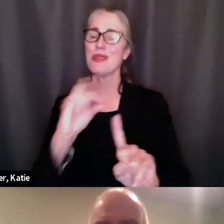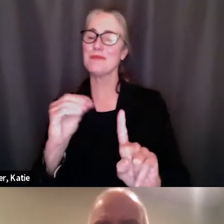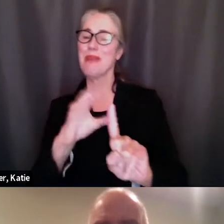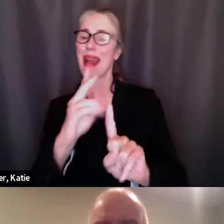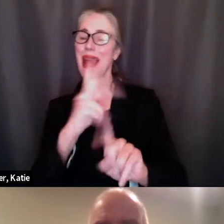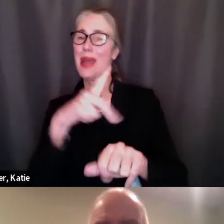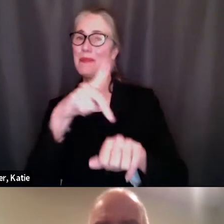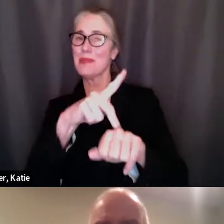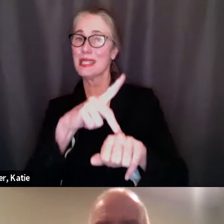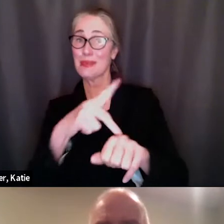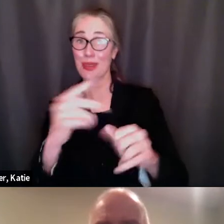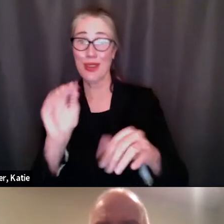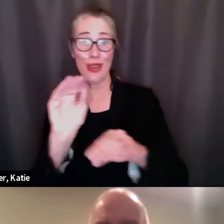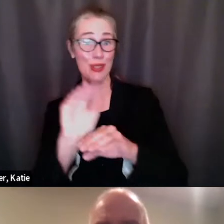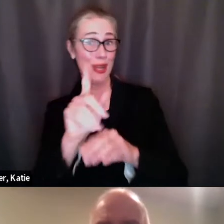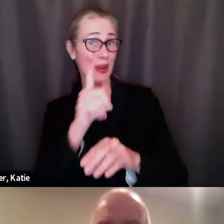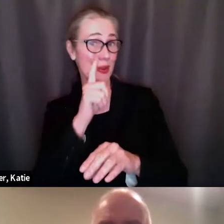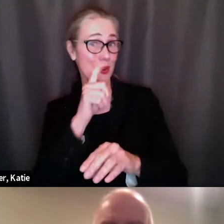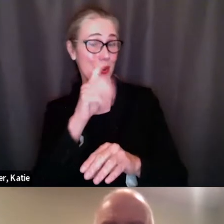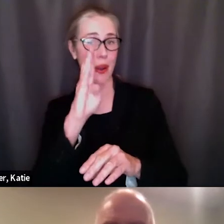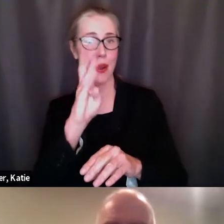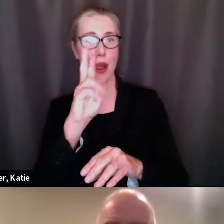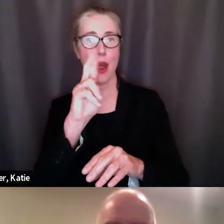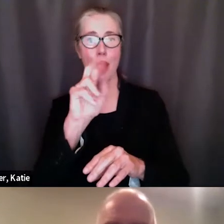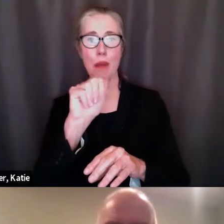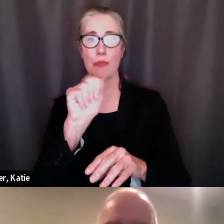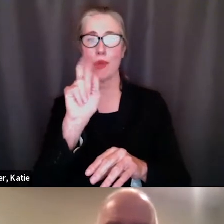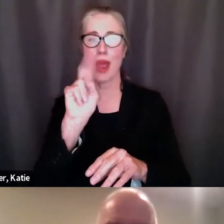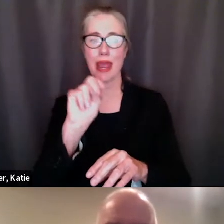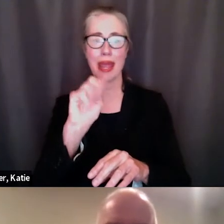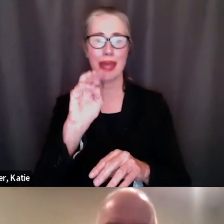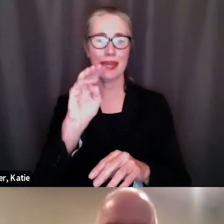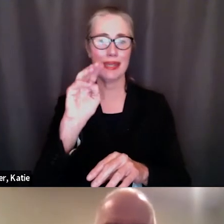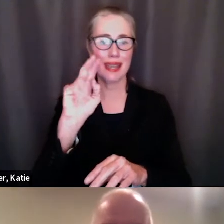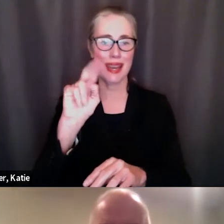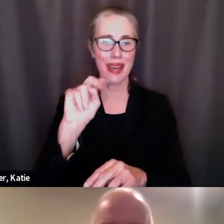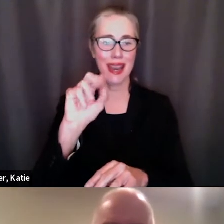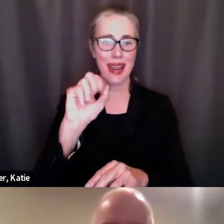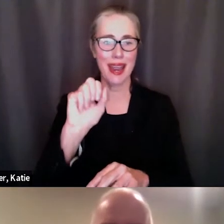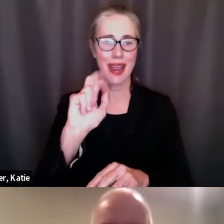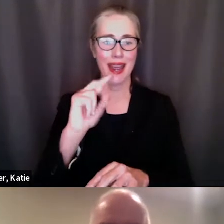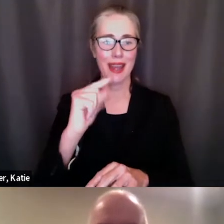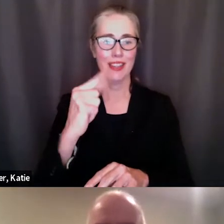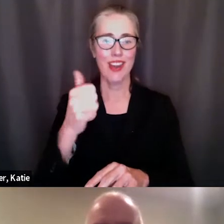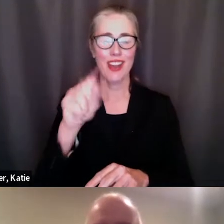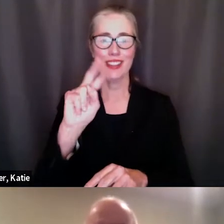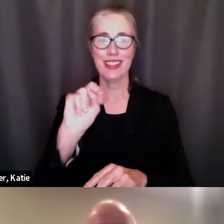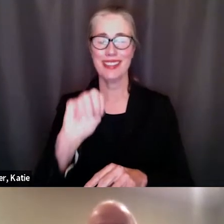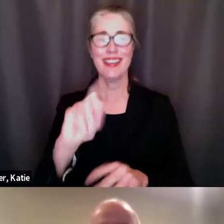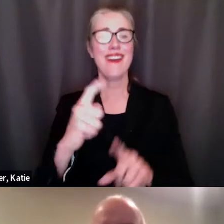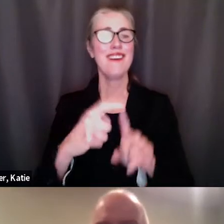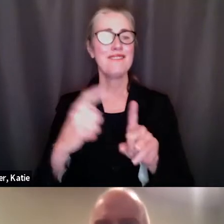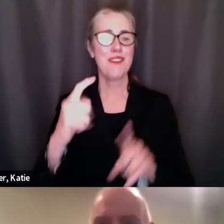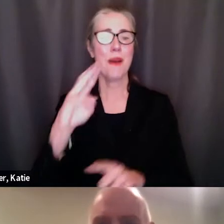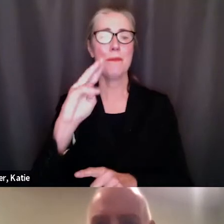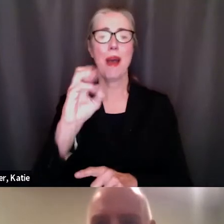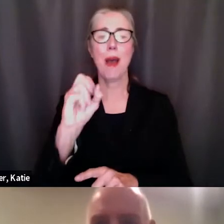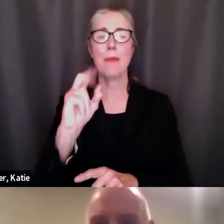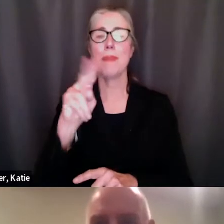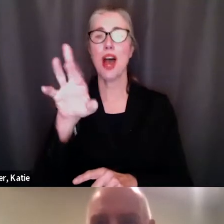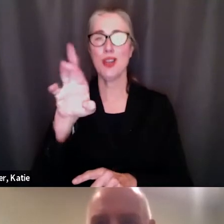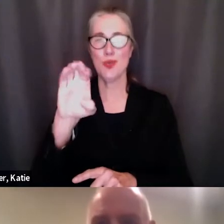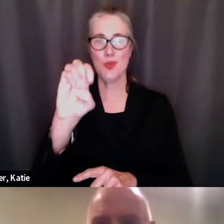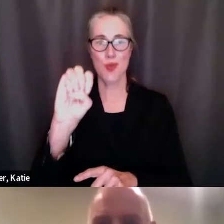tonight's principal is brian naughton from monroe elementary school and he is ready to go i'm turning this over to